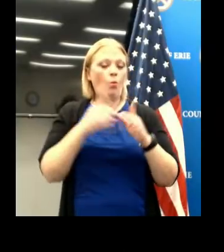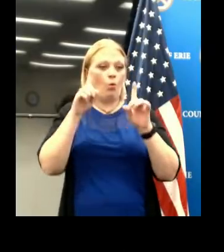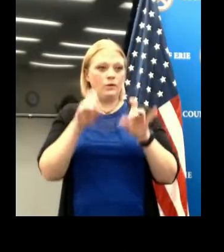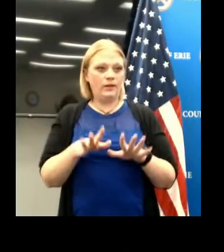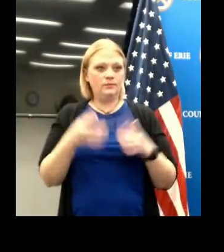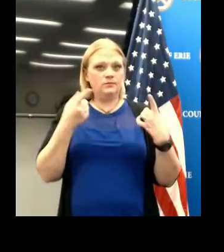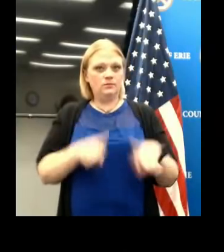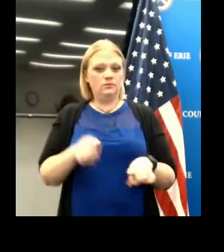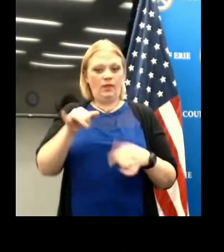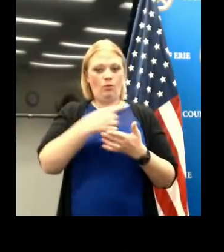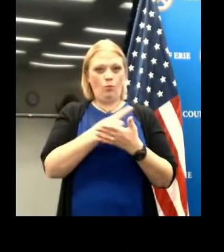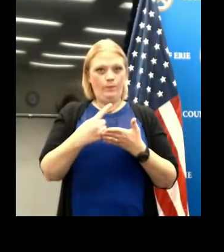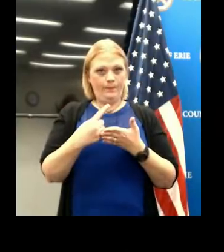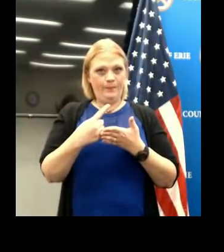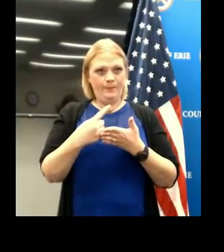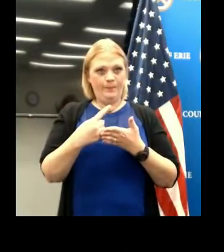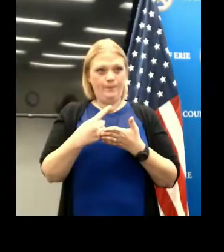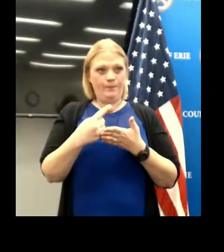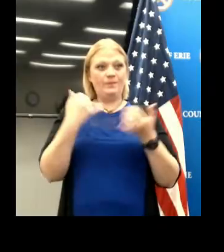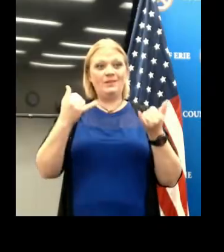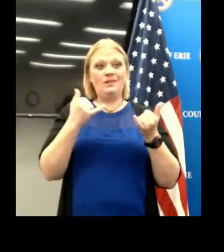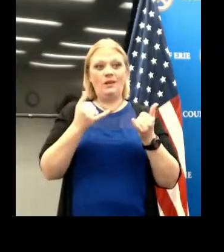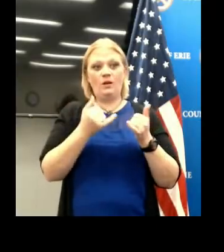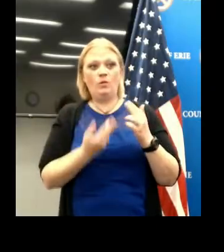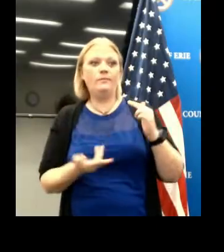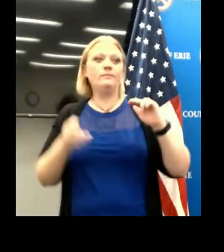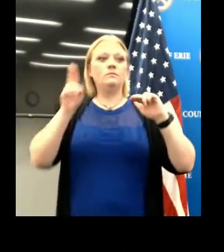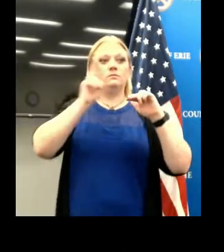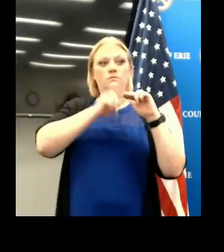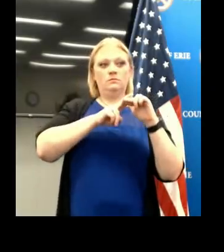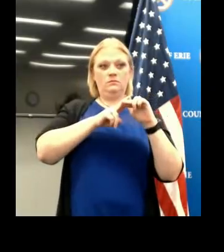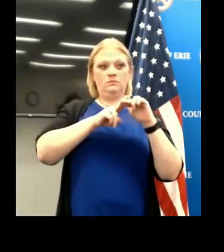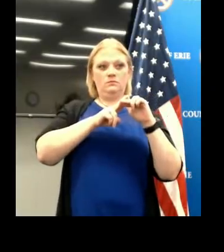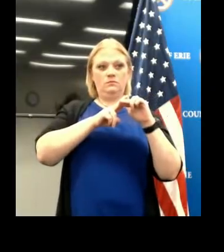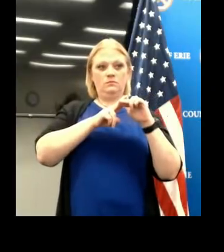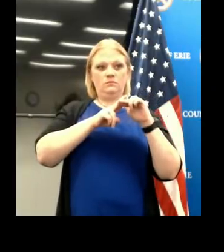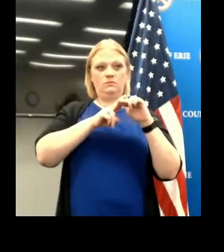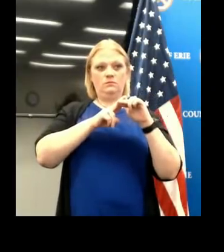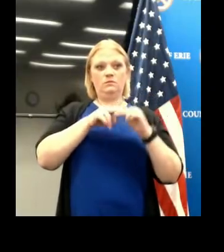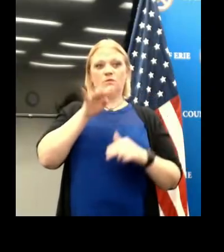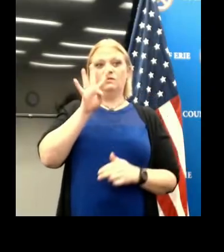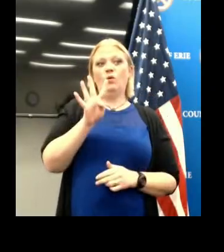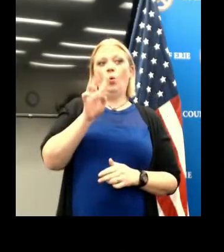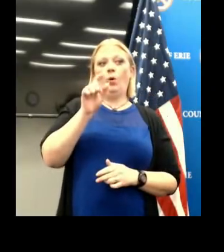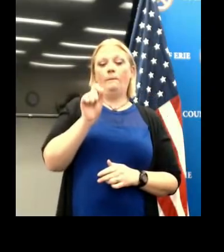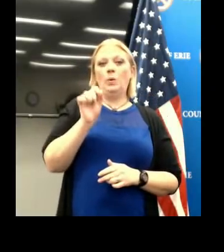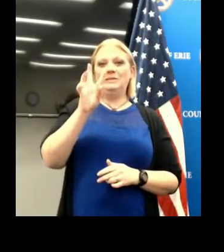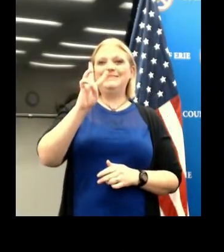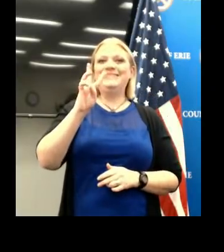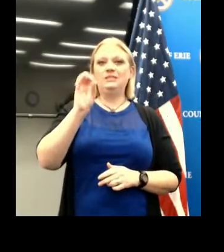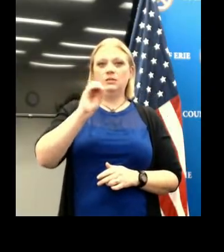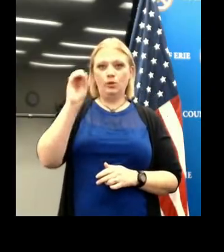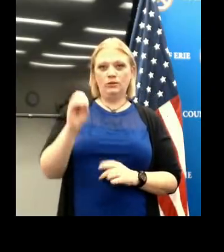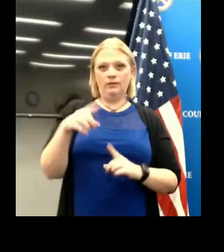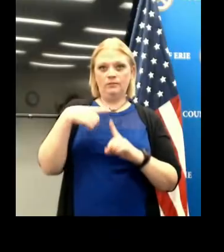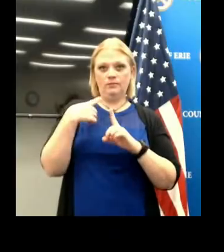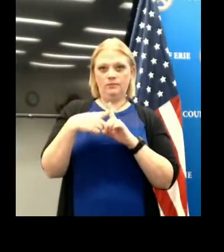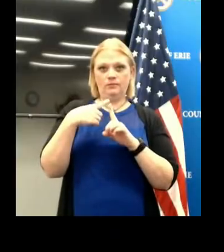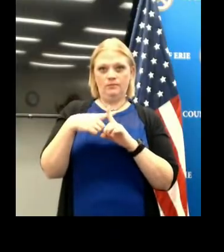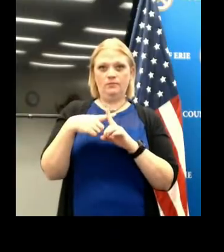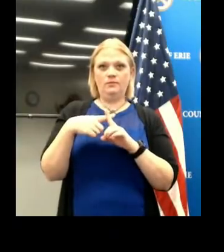performed that week, and we've jumped up from that to 4.6% positive as